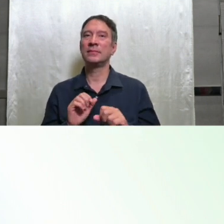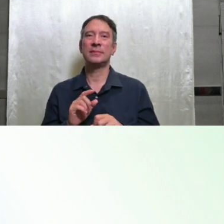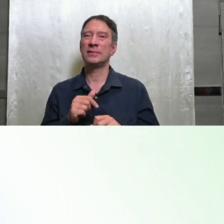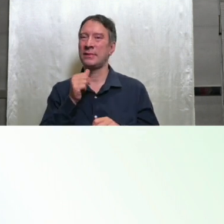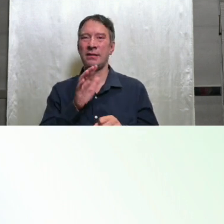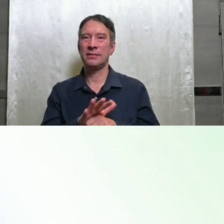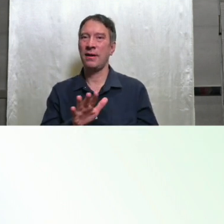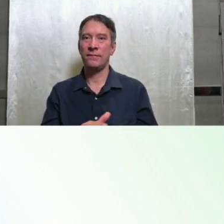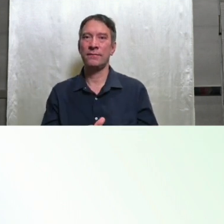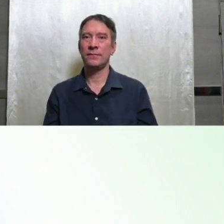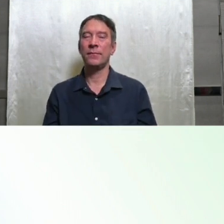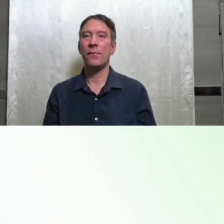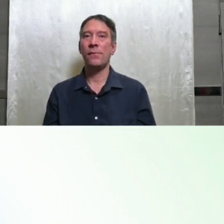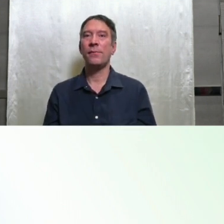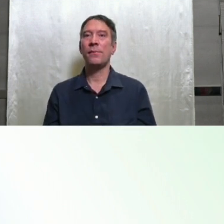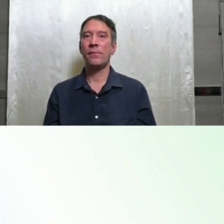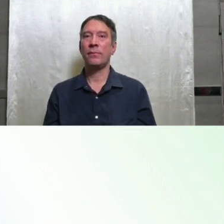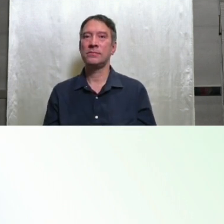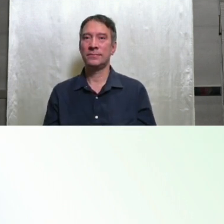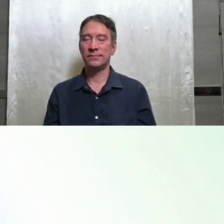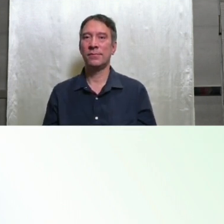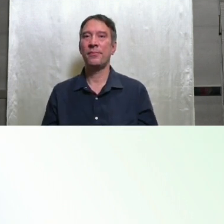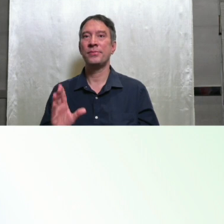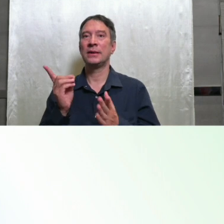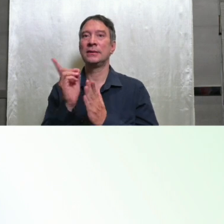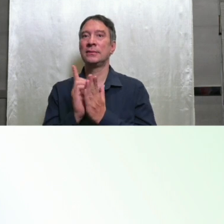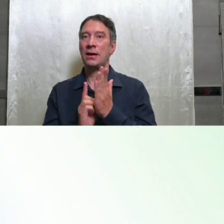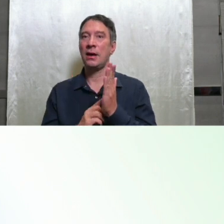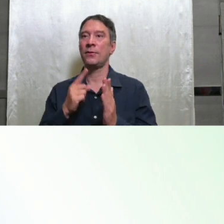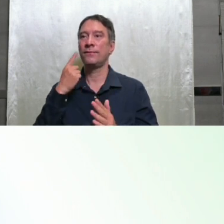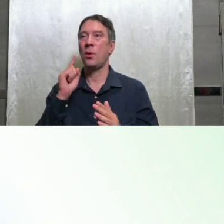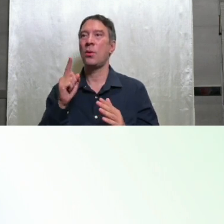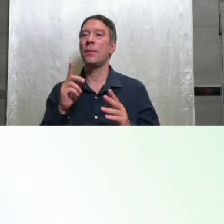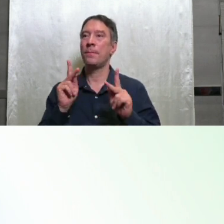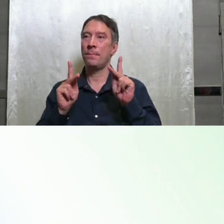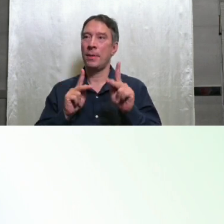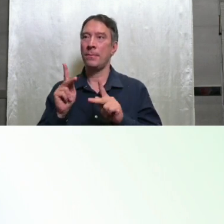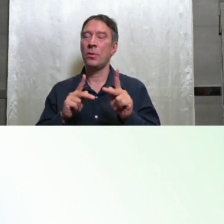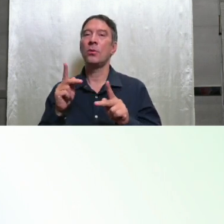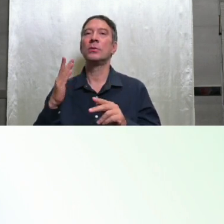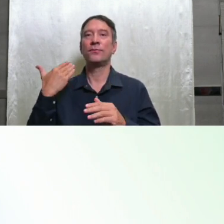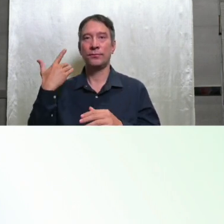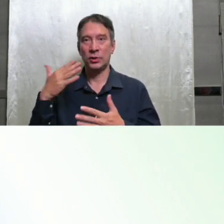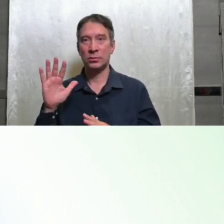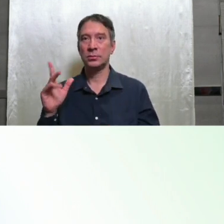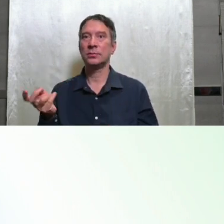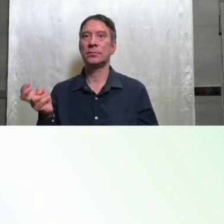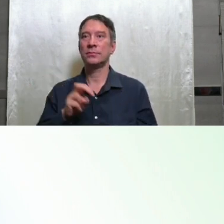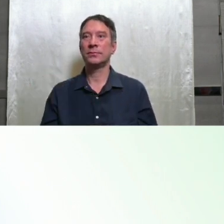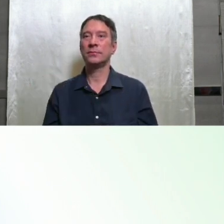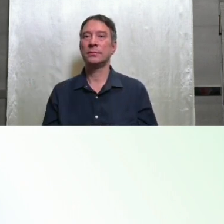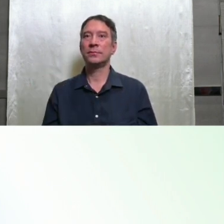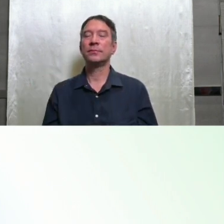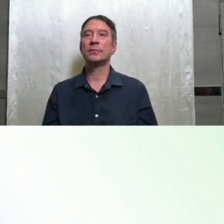introduce some concepts, give some definitions, provide some examples, and you check for understanding. If something's not quite right, you clarify. Make